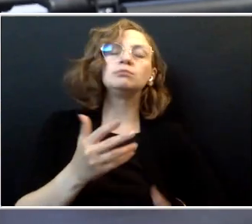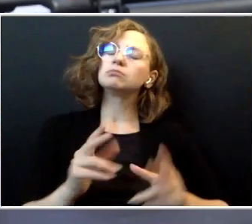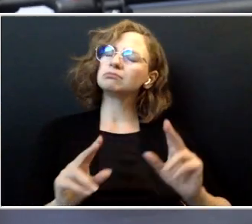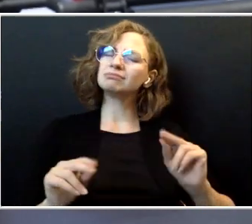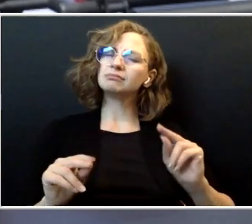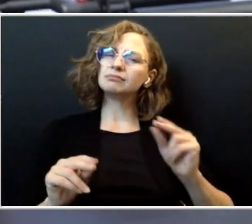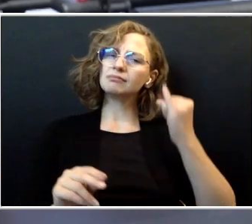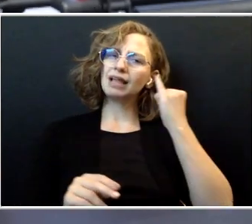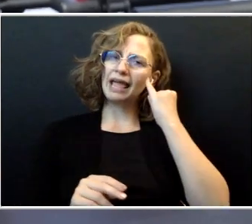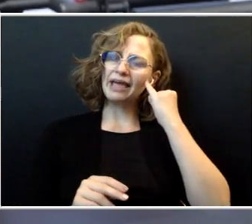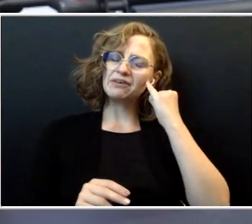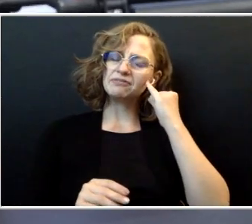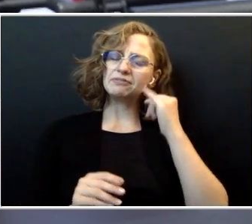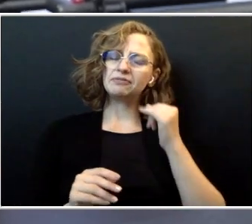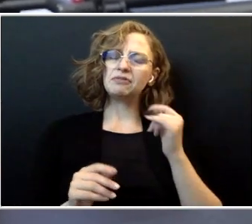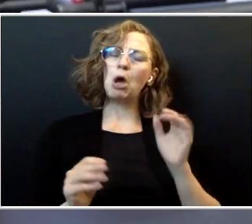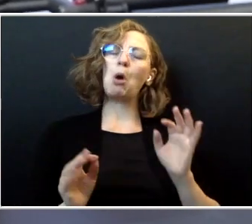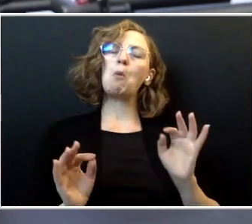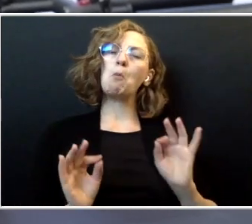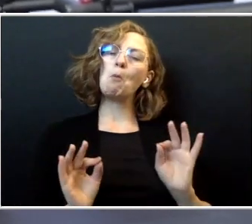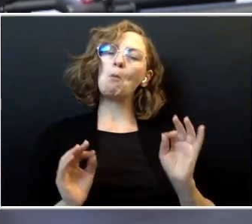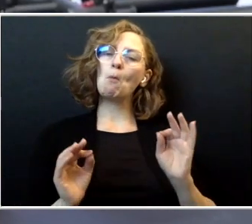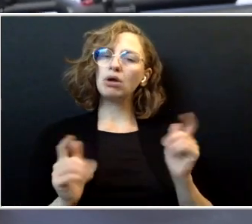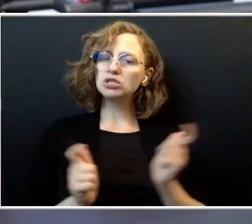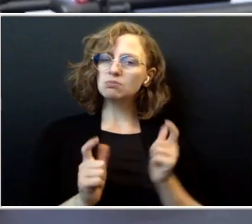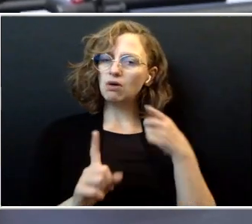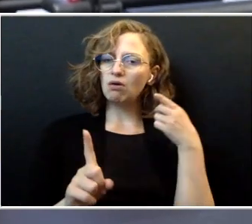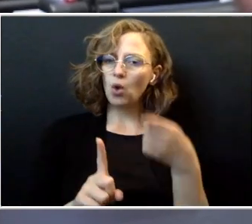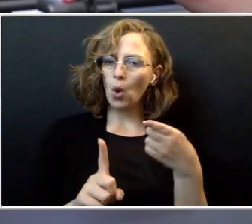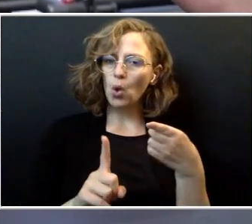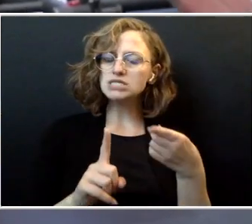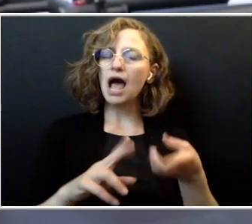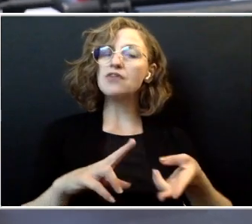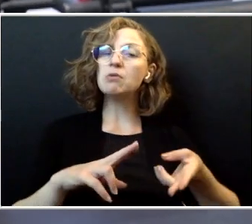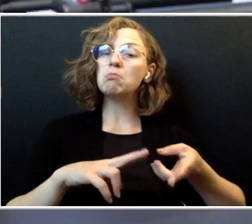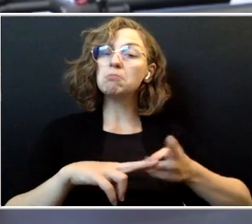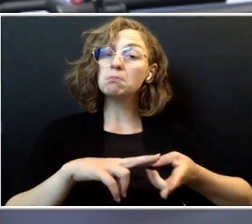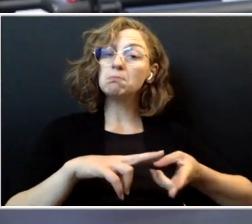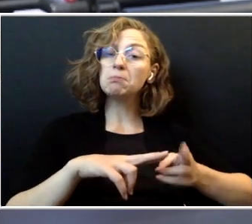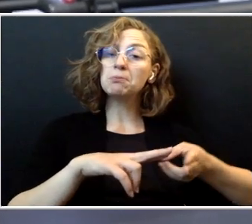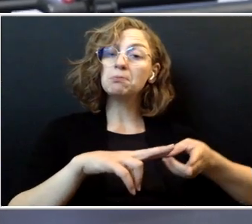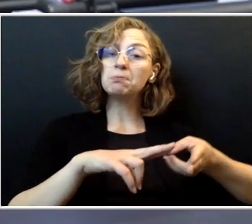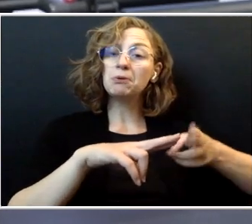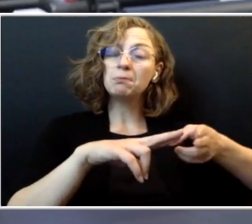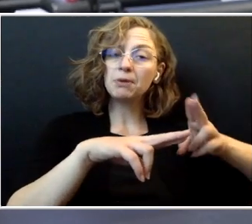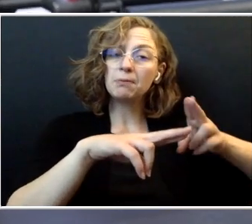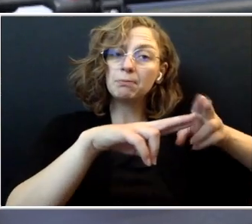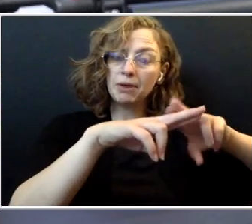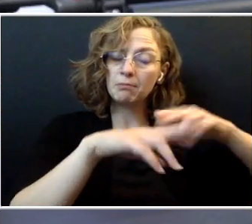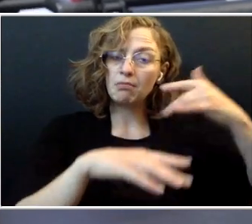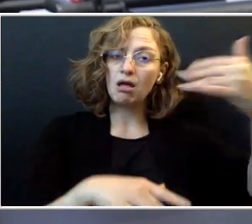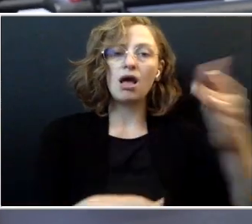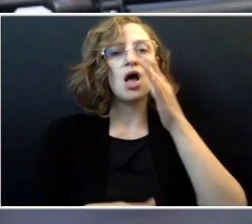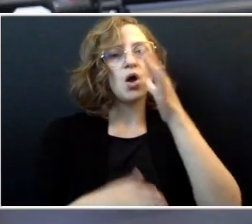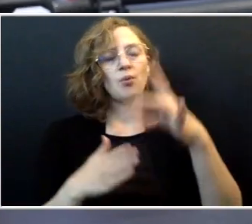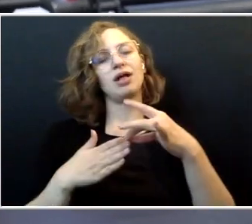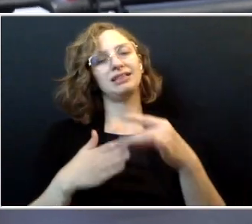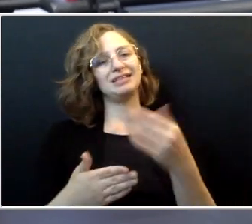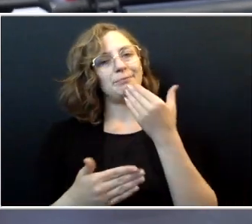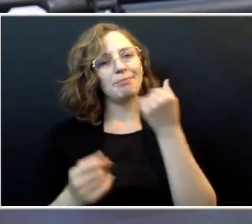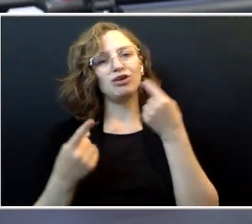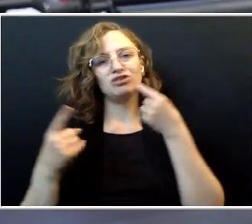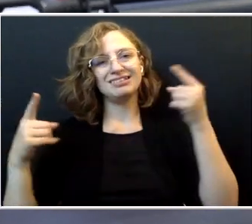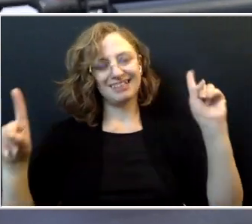build from there, it's going to lead to much better success and long-term habit of